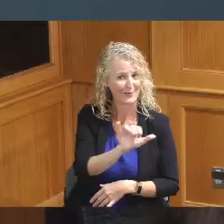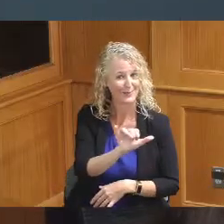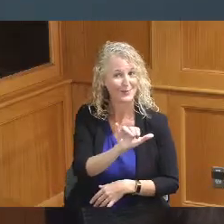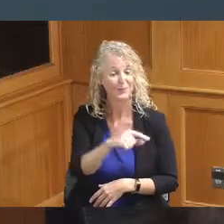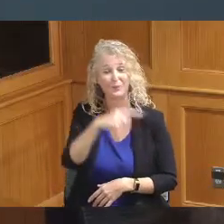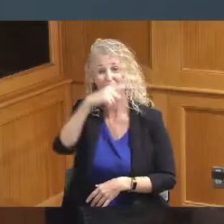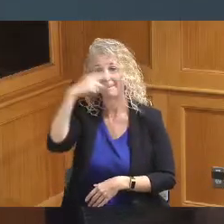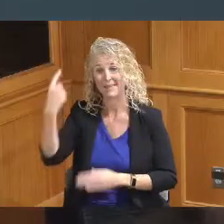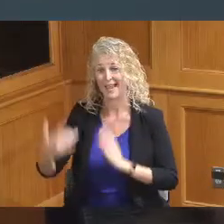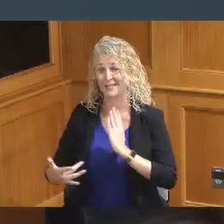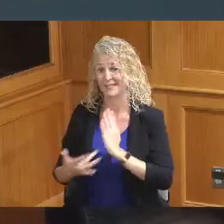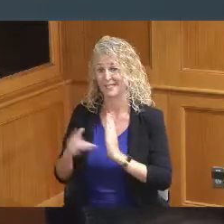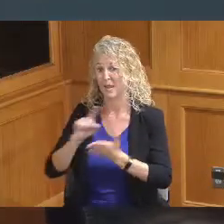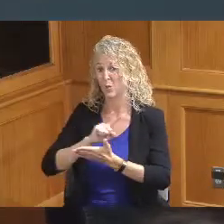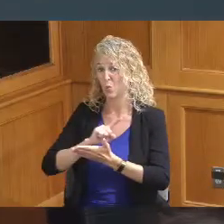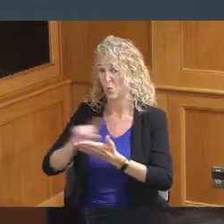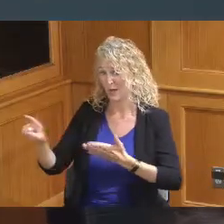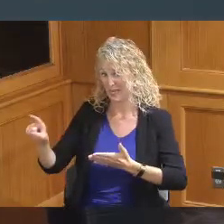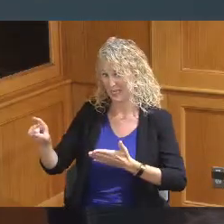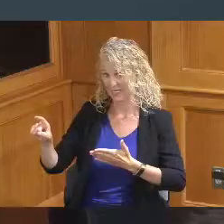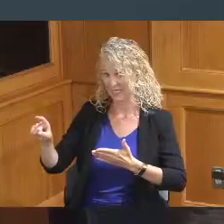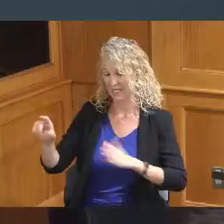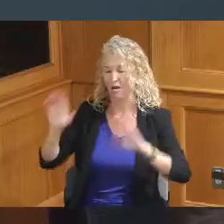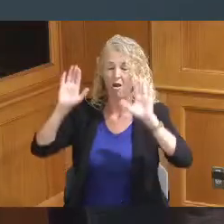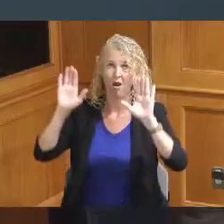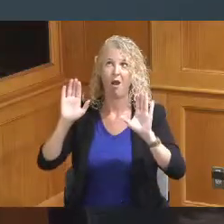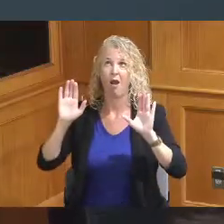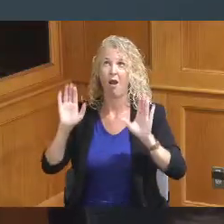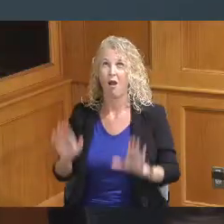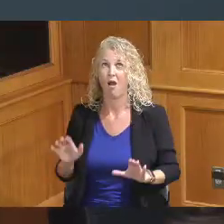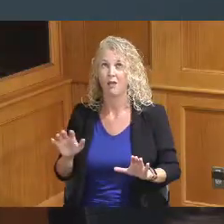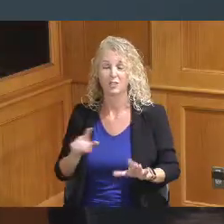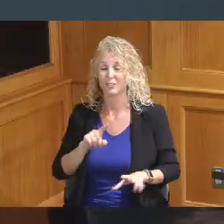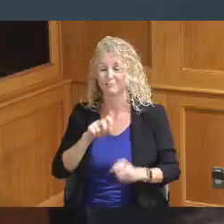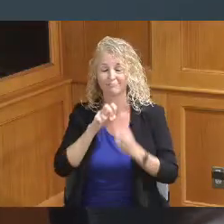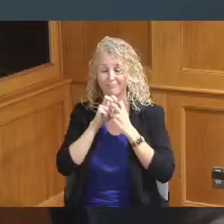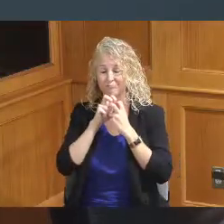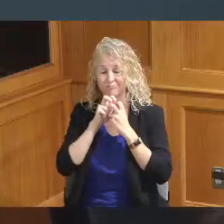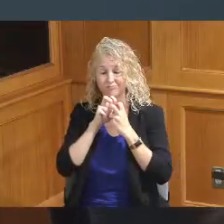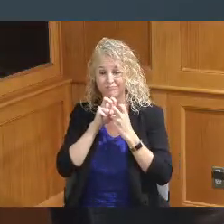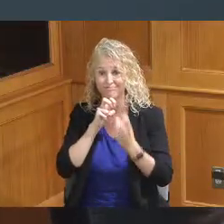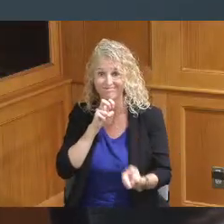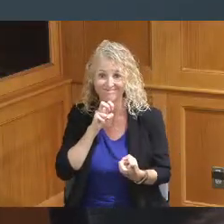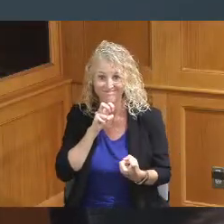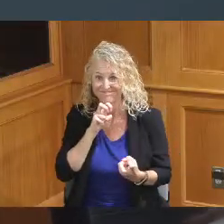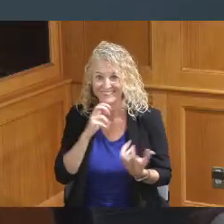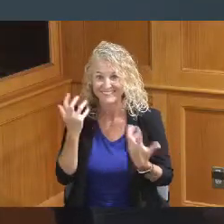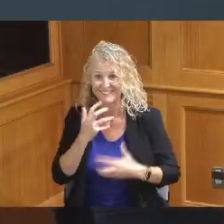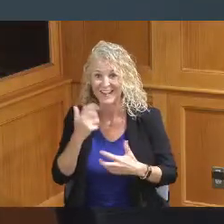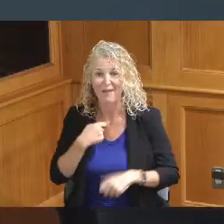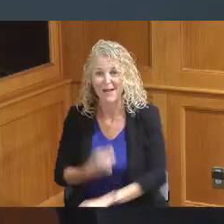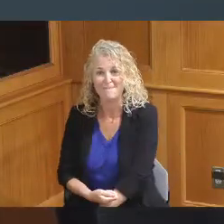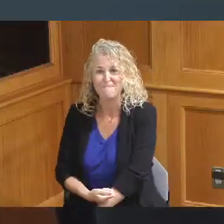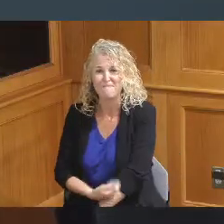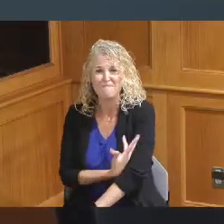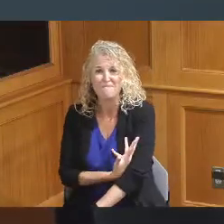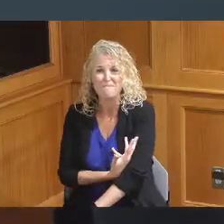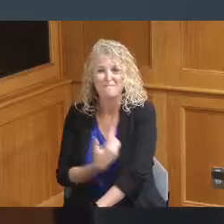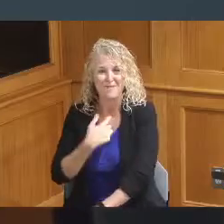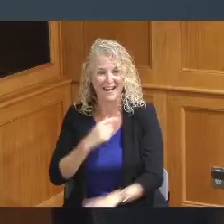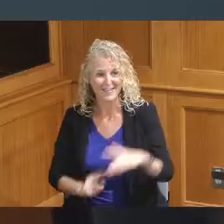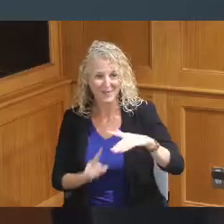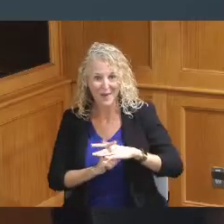Black Tech Week. It was awesome. It was amazing. That's all I can say. I had chills when I was in